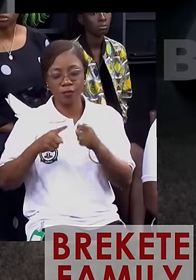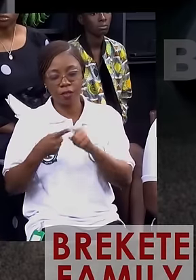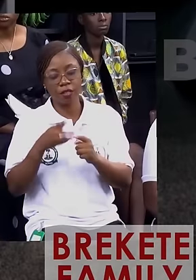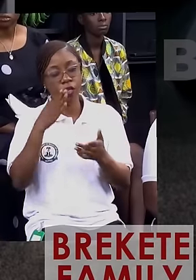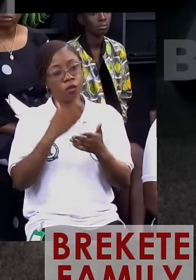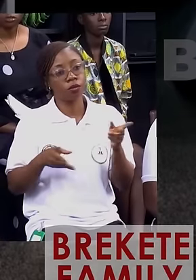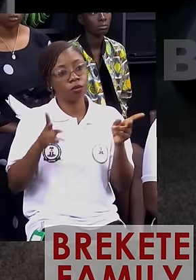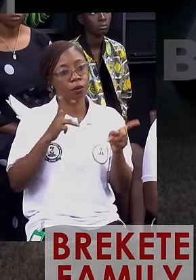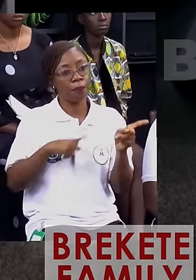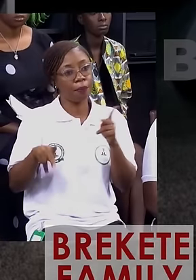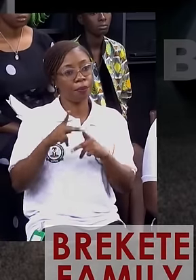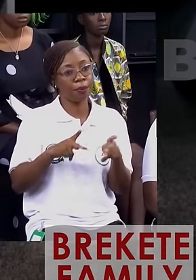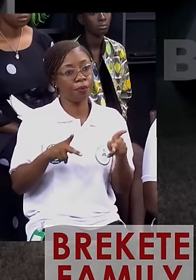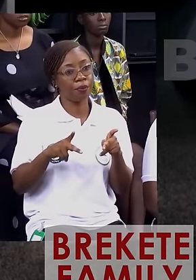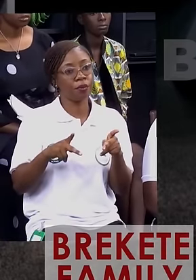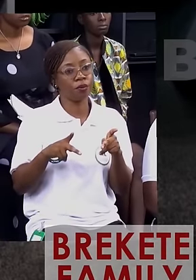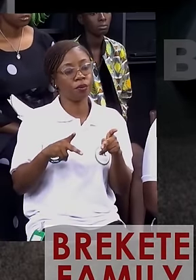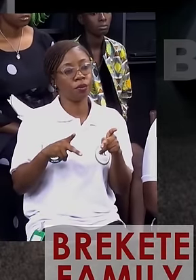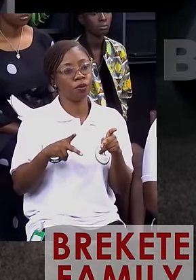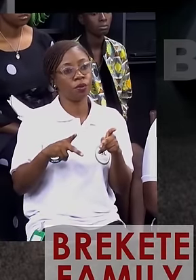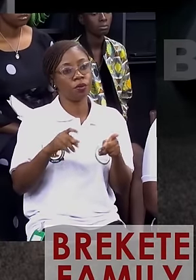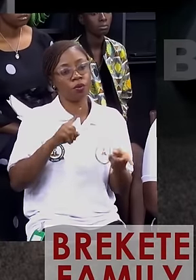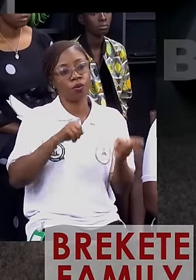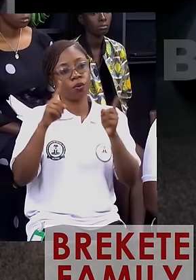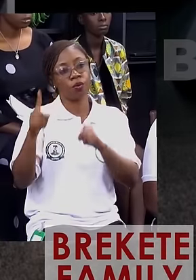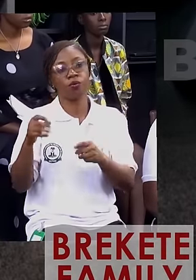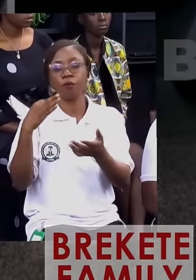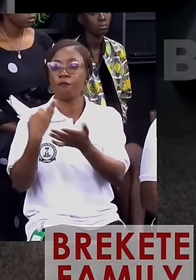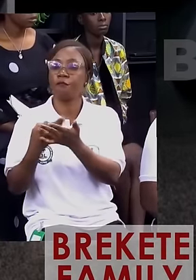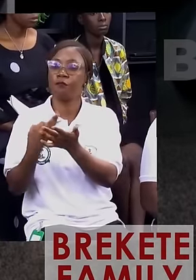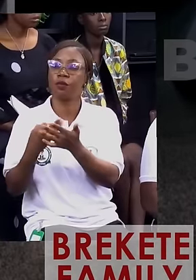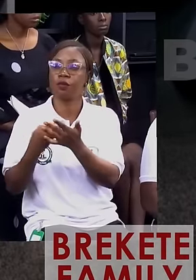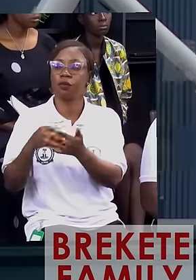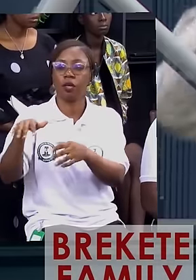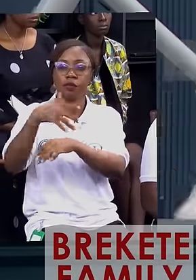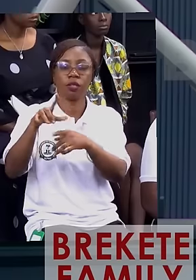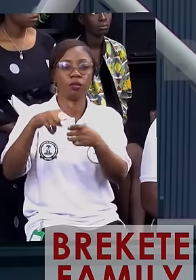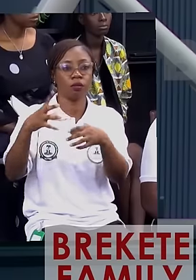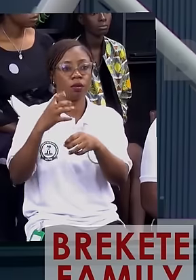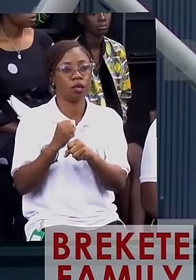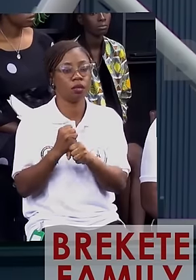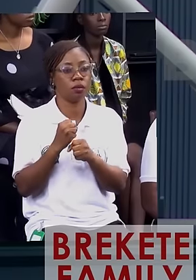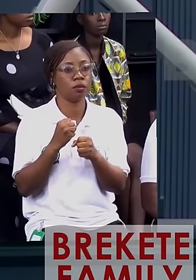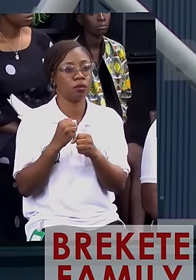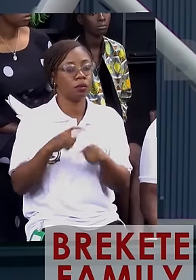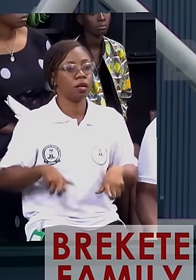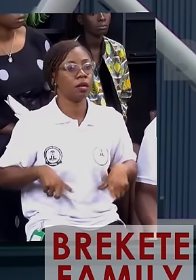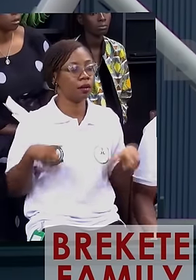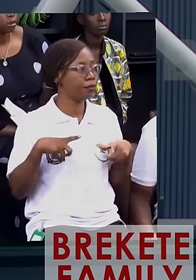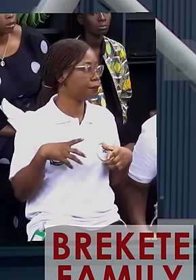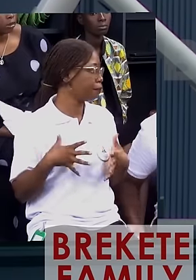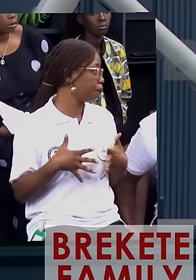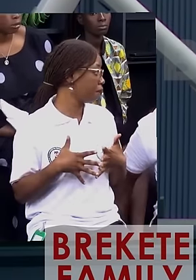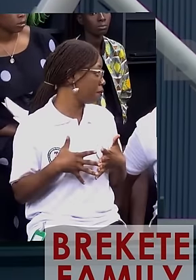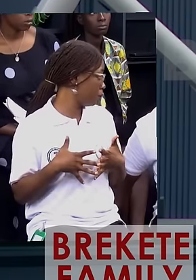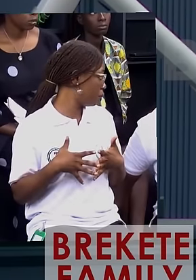go on the crowdfunding to be able to stay alive. Yes, ordinary president. Mm-hmm. Owen Luo, he said, this is